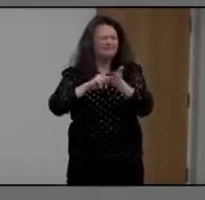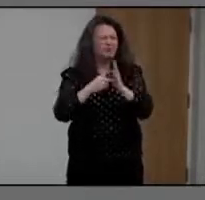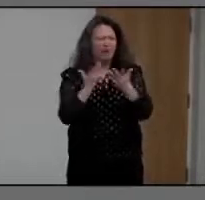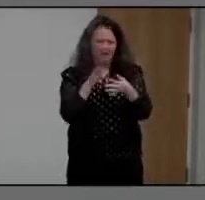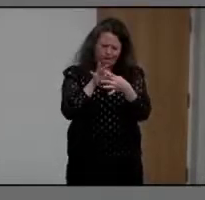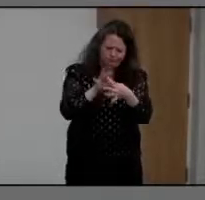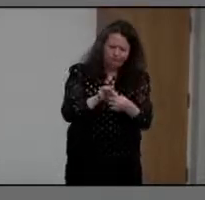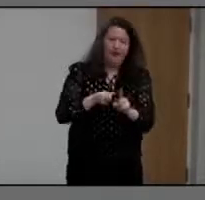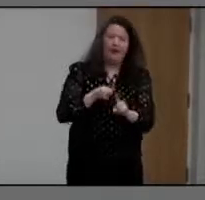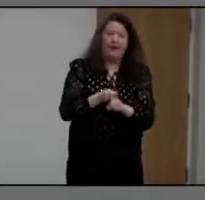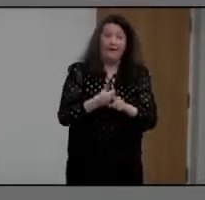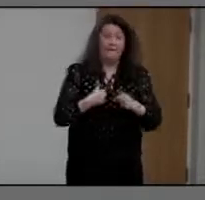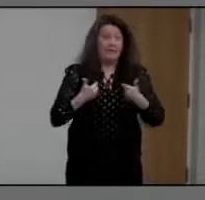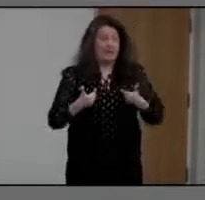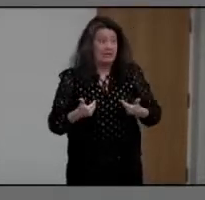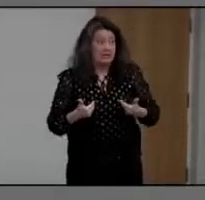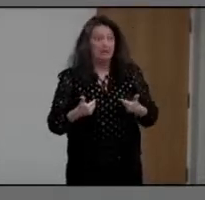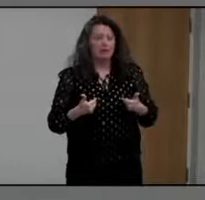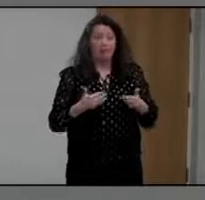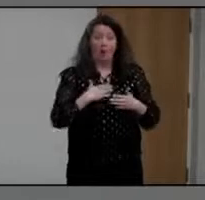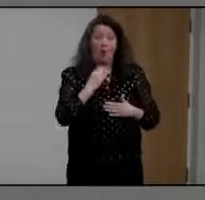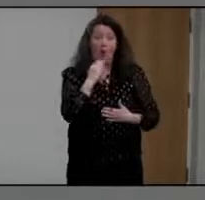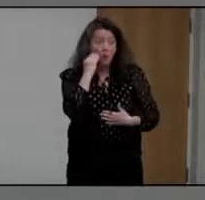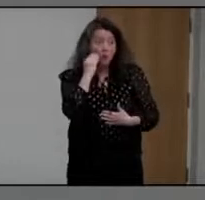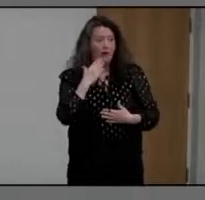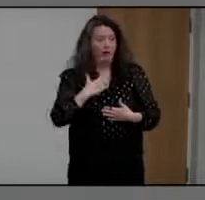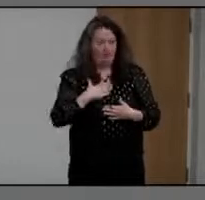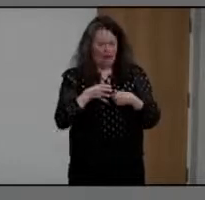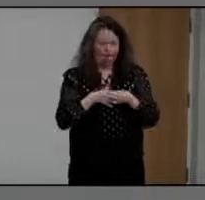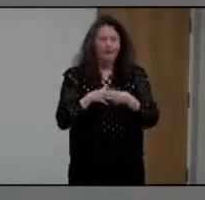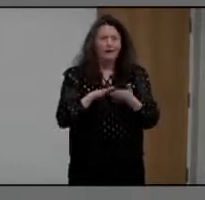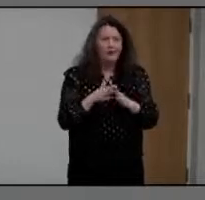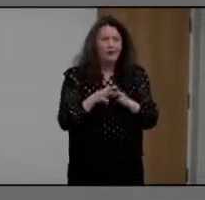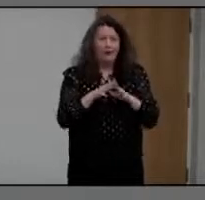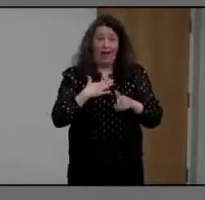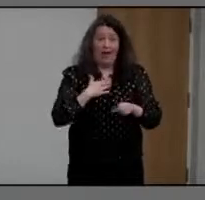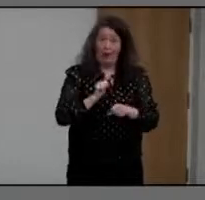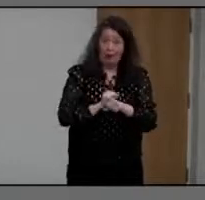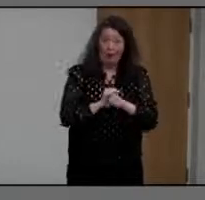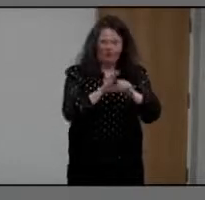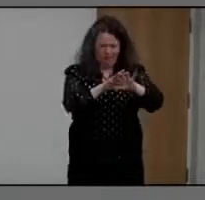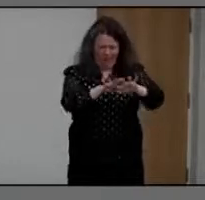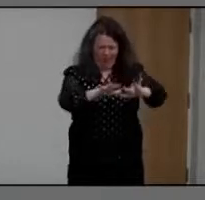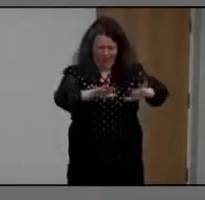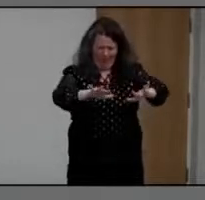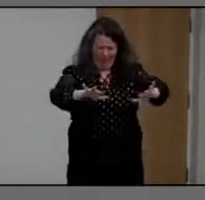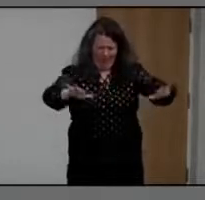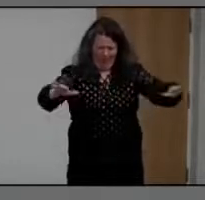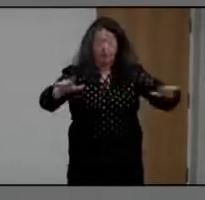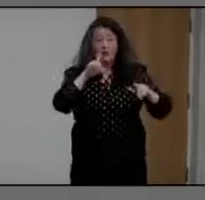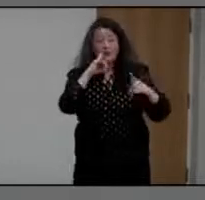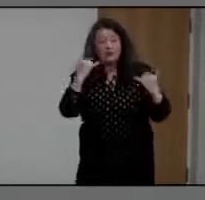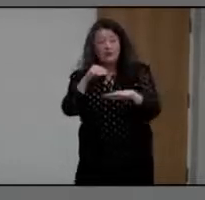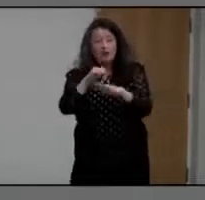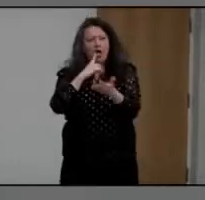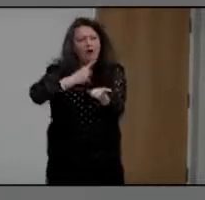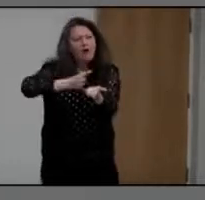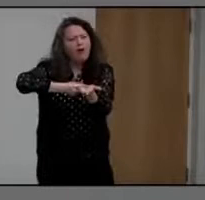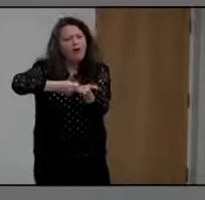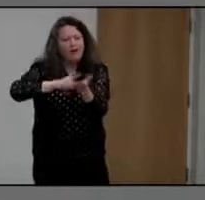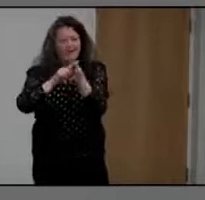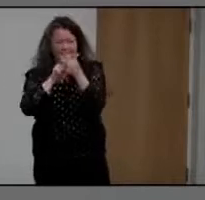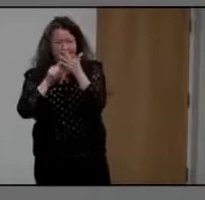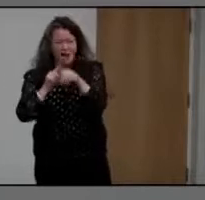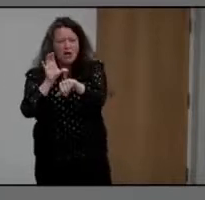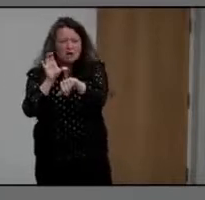an opportunity to learn more and to share perspectives about how AI impacts our lives, our communities, and those